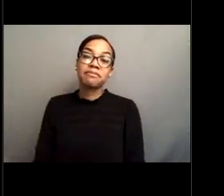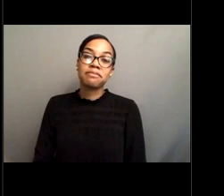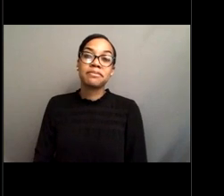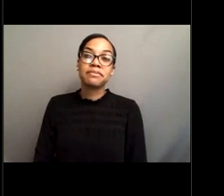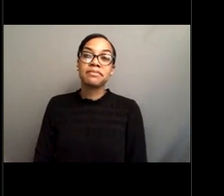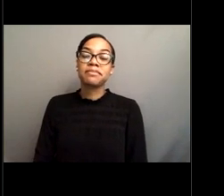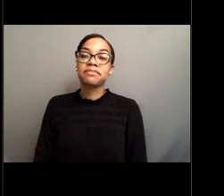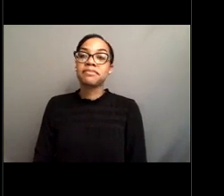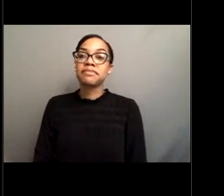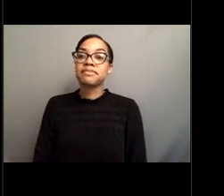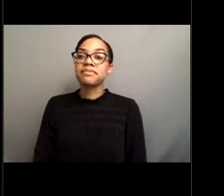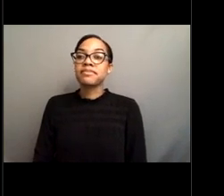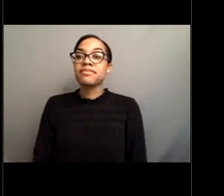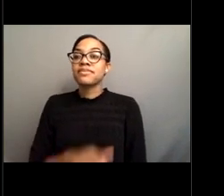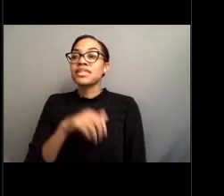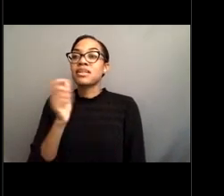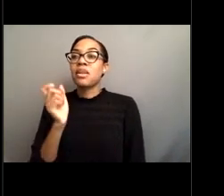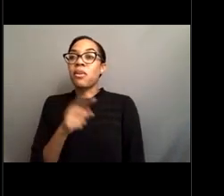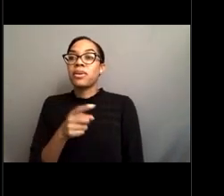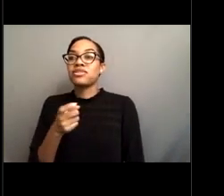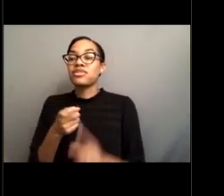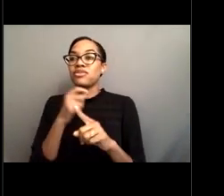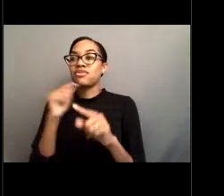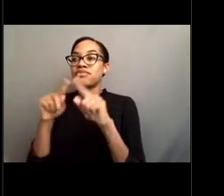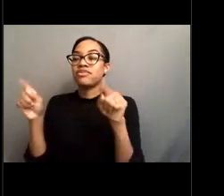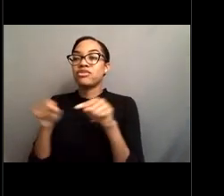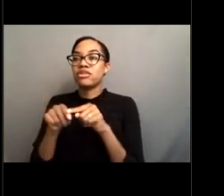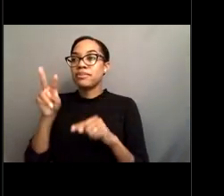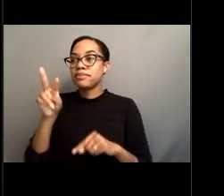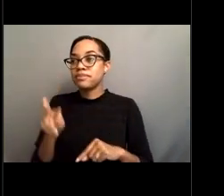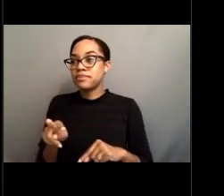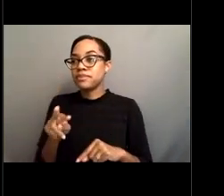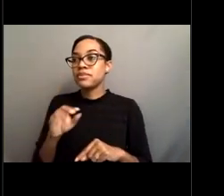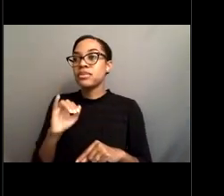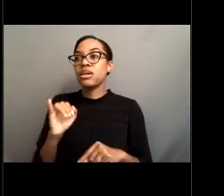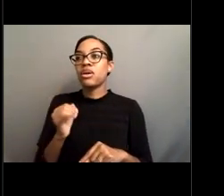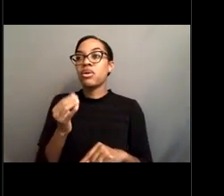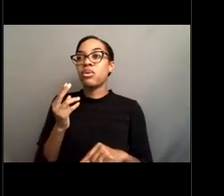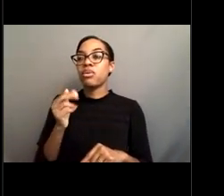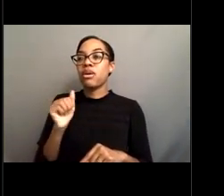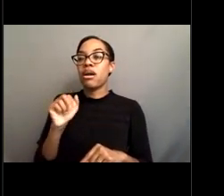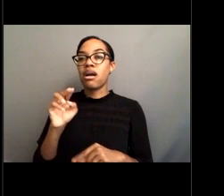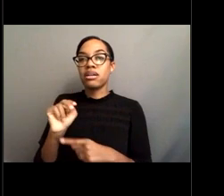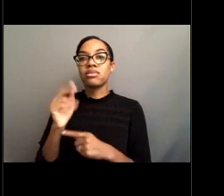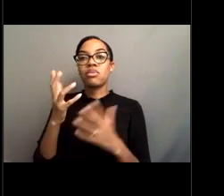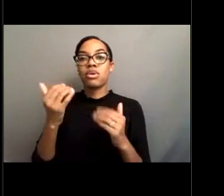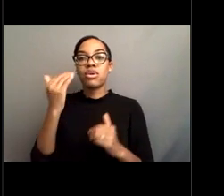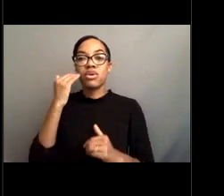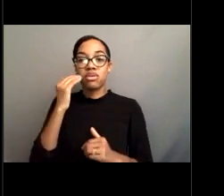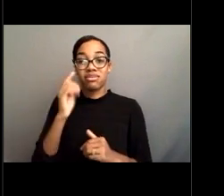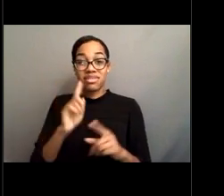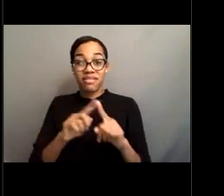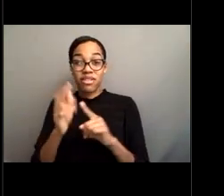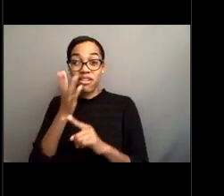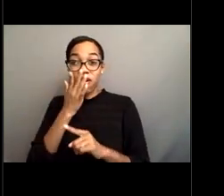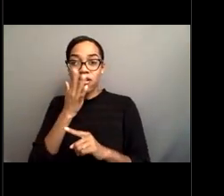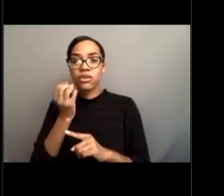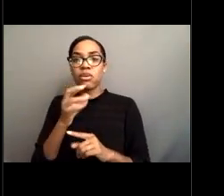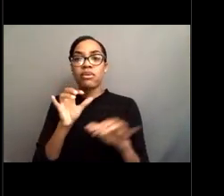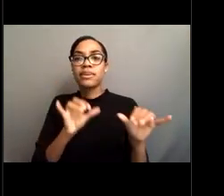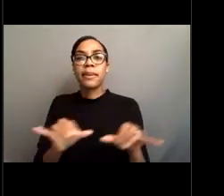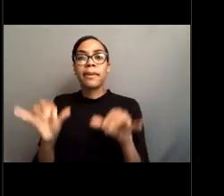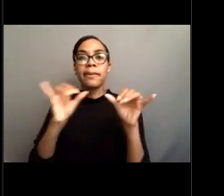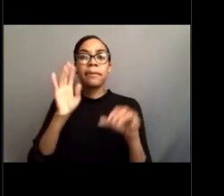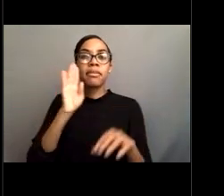All right. This is Nicole again from the chat box. Juan would like to know, are there different colors of weather balloons? Or are they all